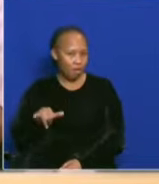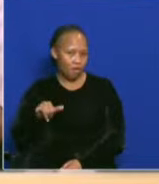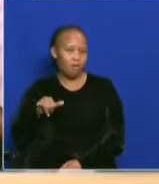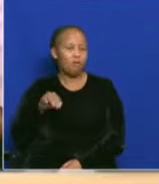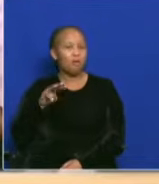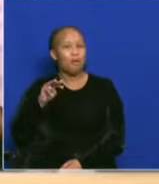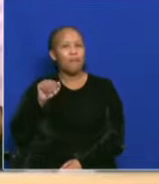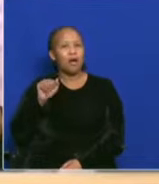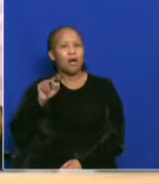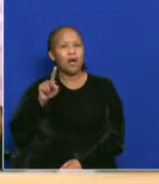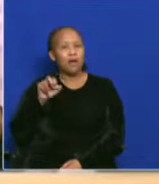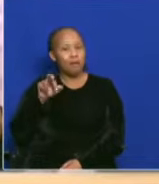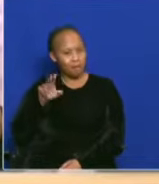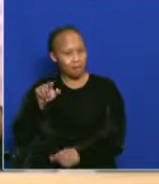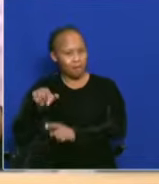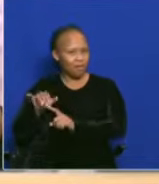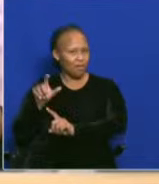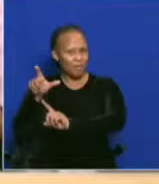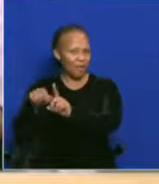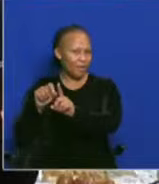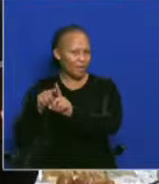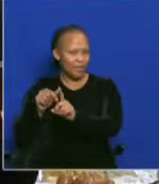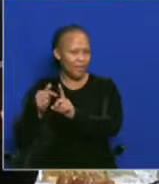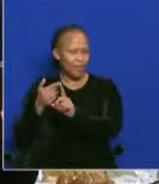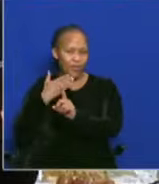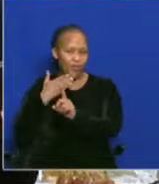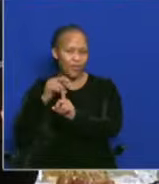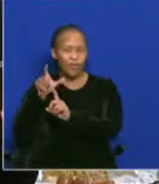Yes, he is a Treasury official.